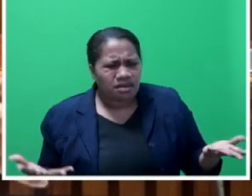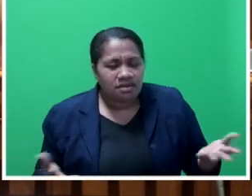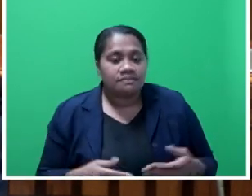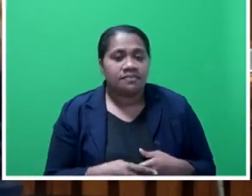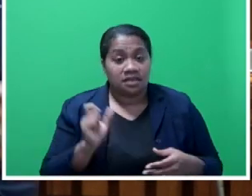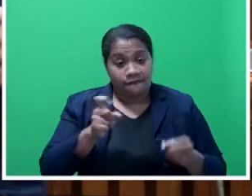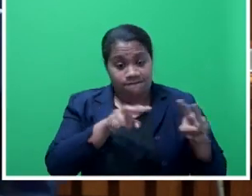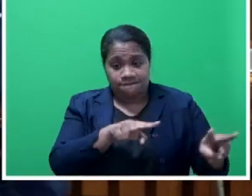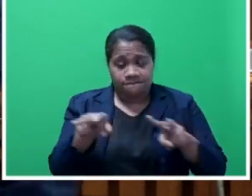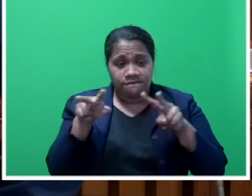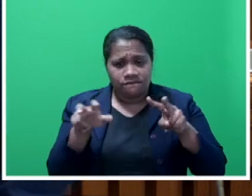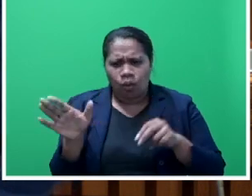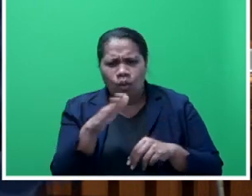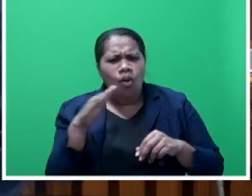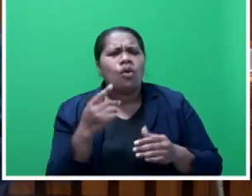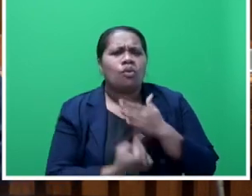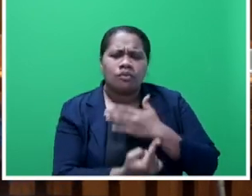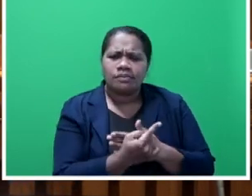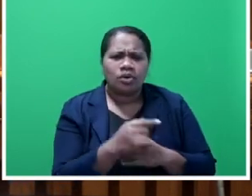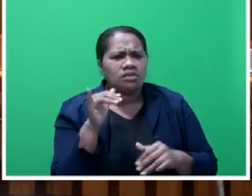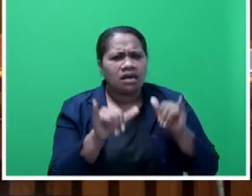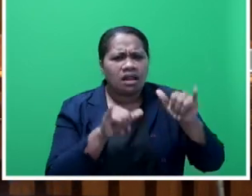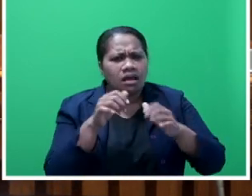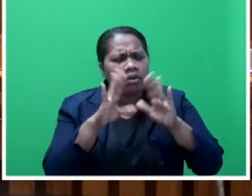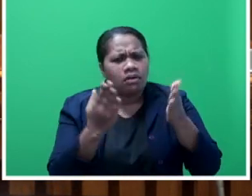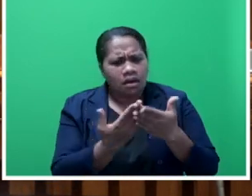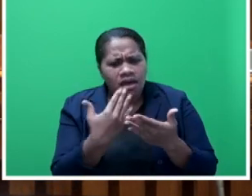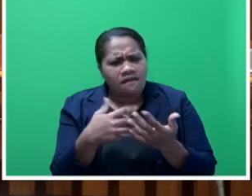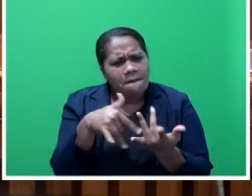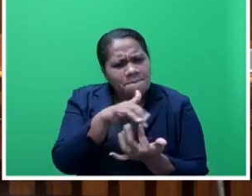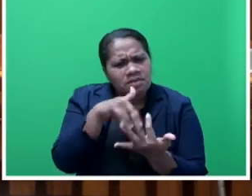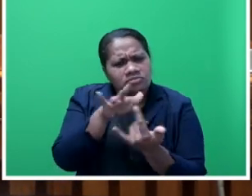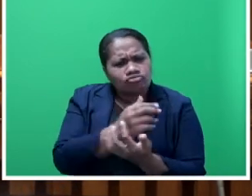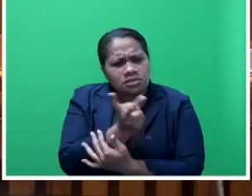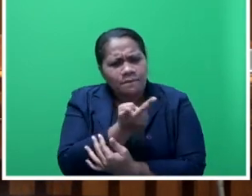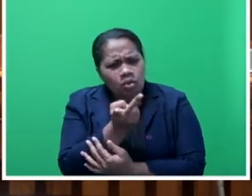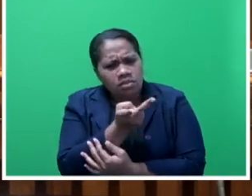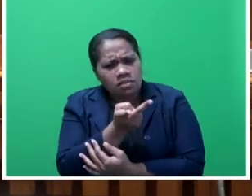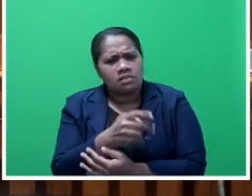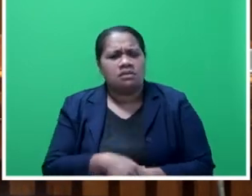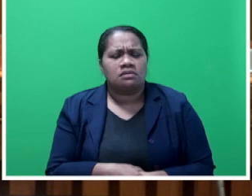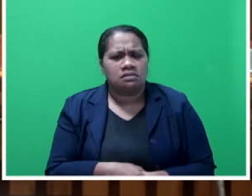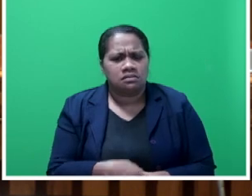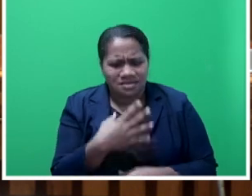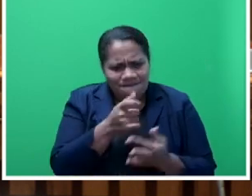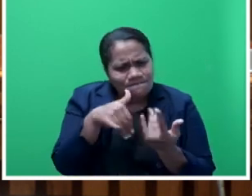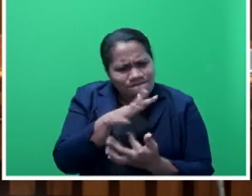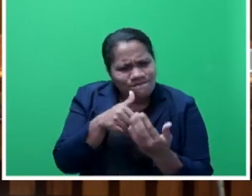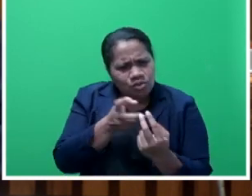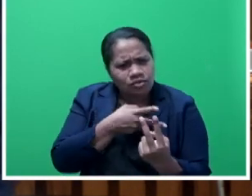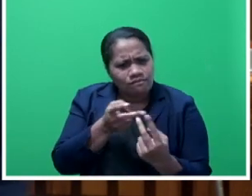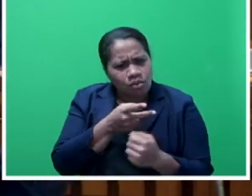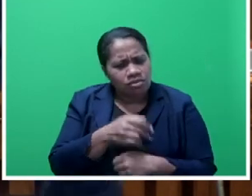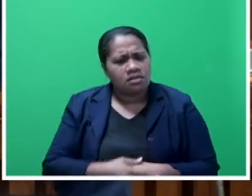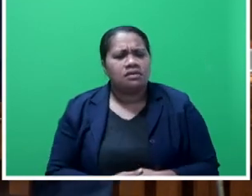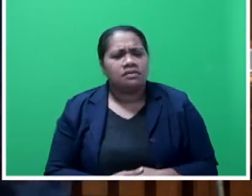all professionally run airlines in the world, they have the mixture of both. They have the mixture of both.